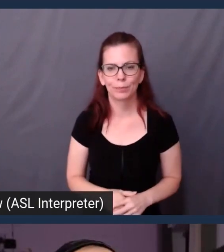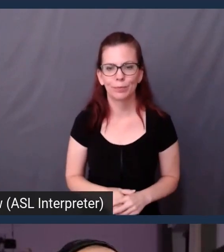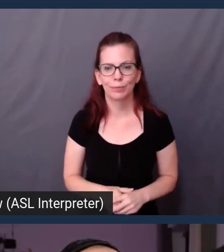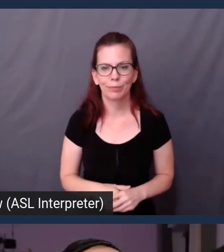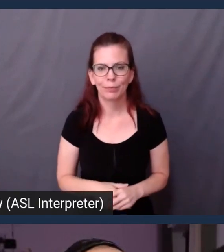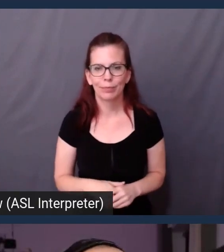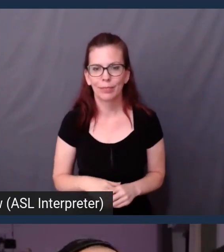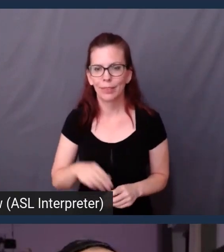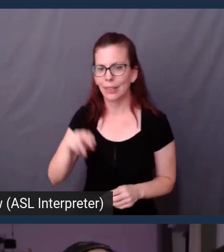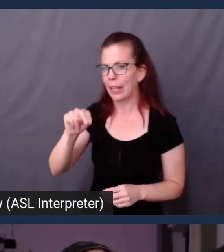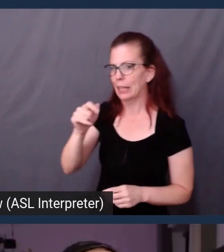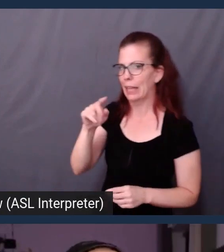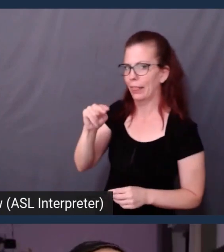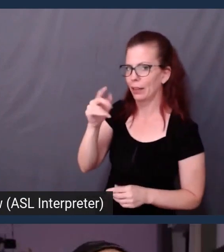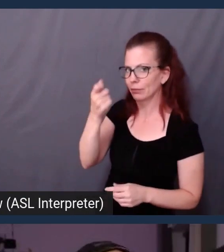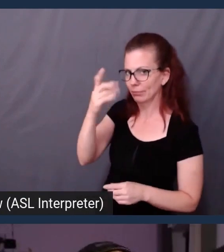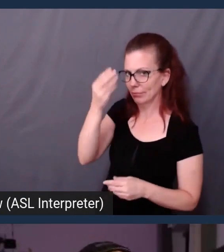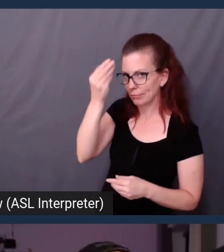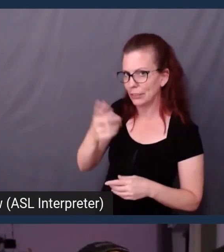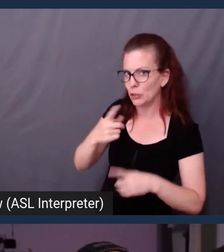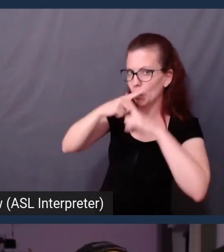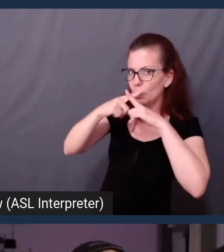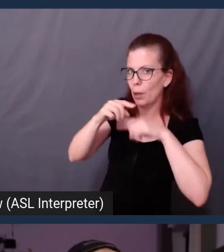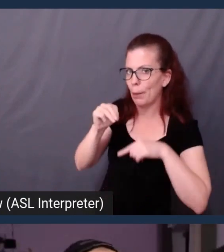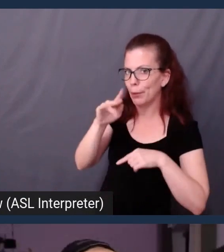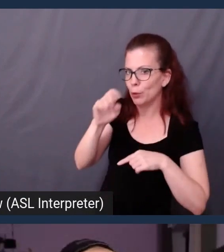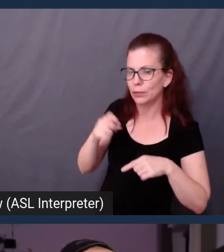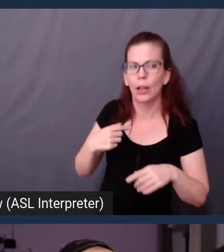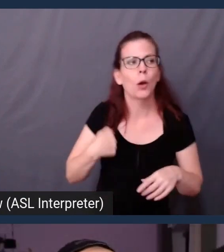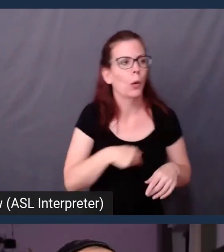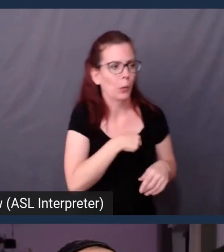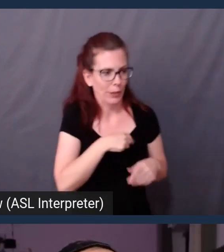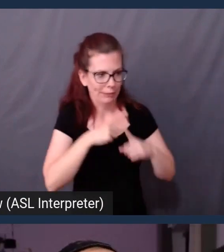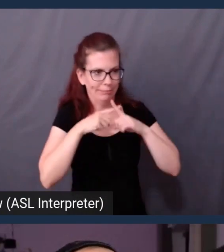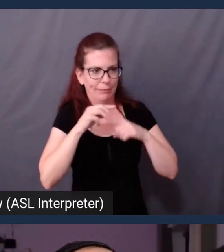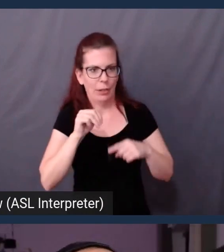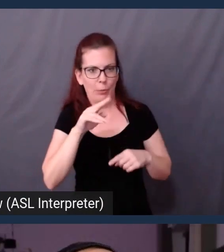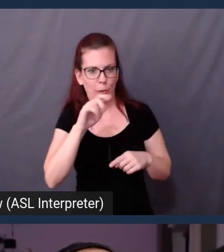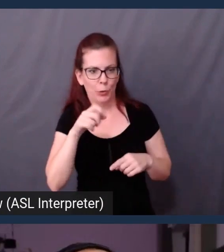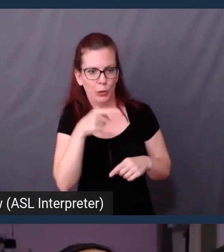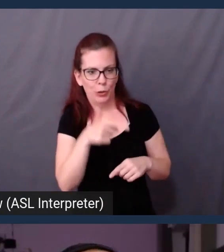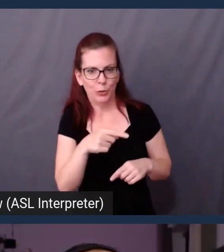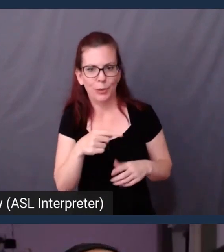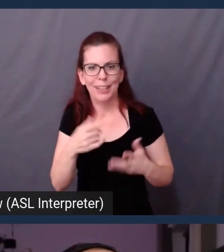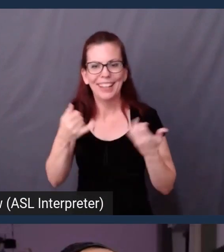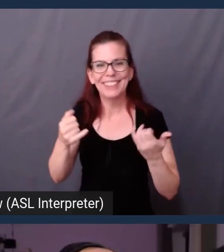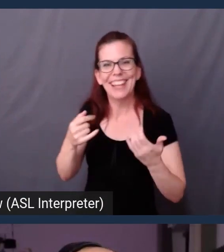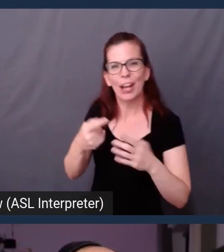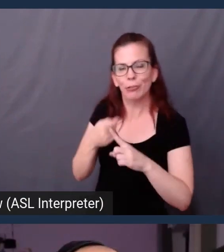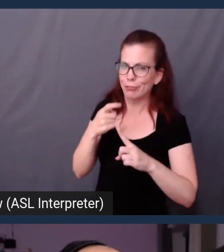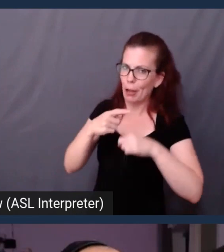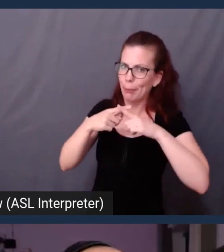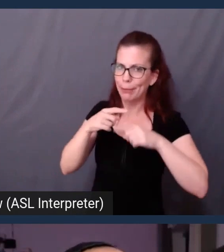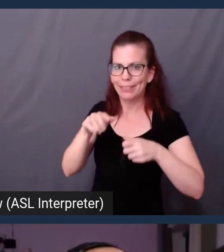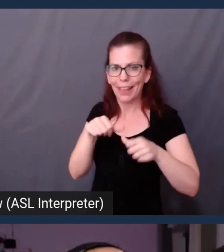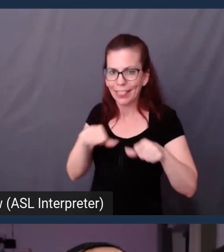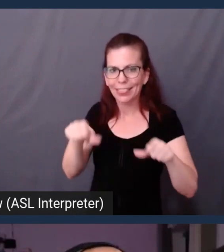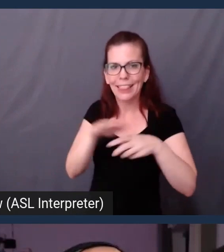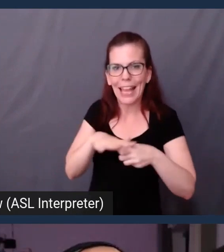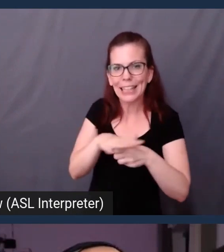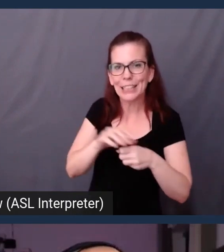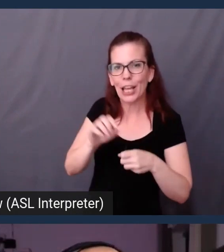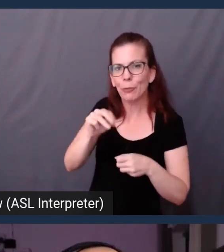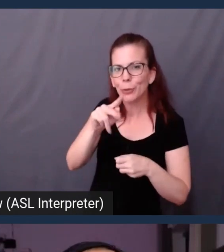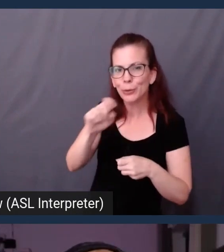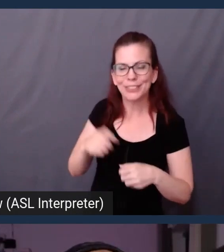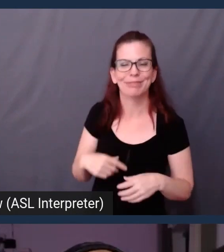Andre, you are on mute. You want to unmute. We have you on mute. You have on mute. Coming from land of mute. So I'm joining